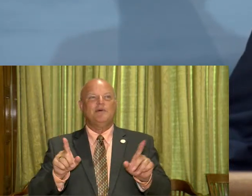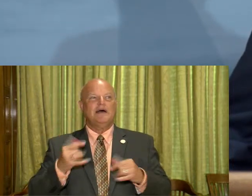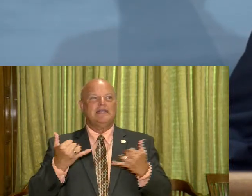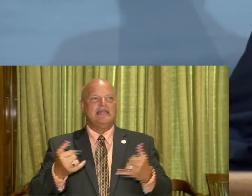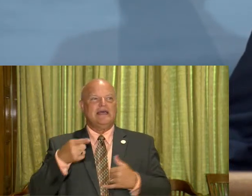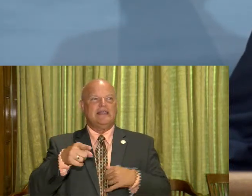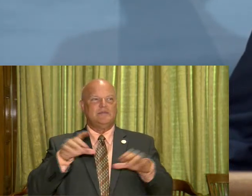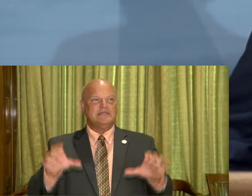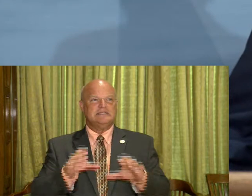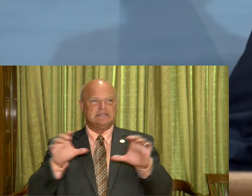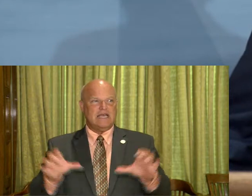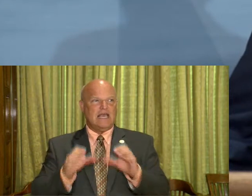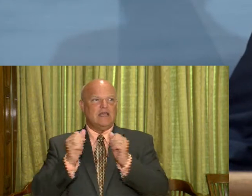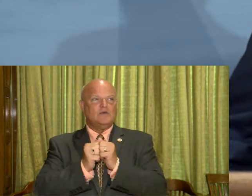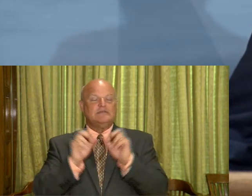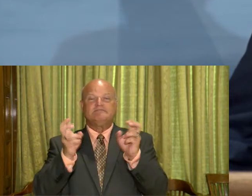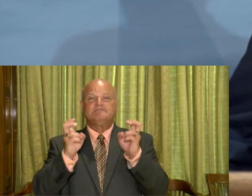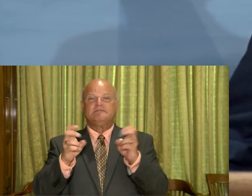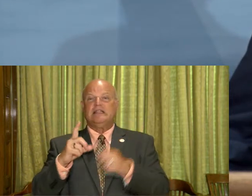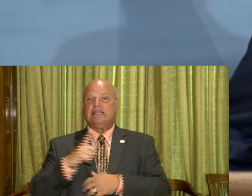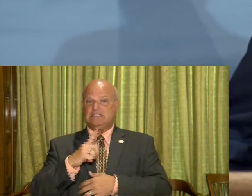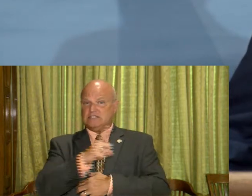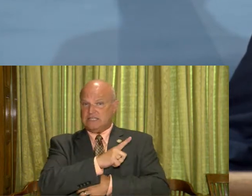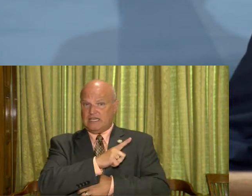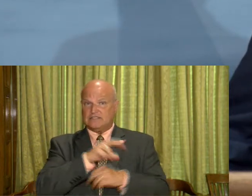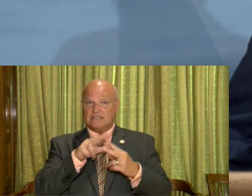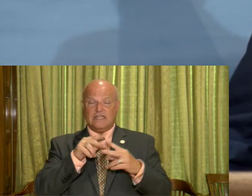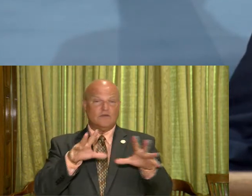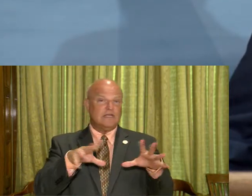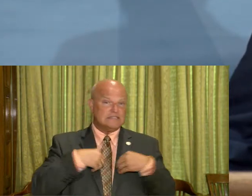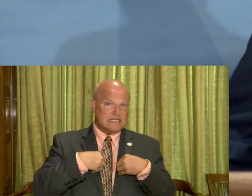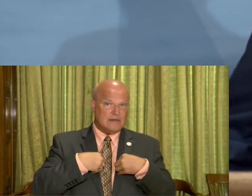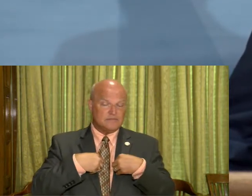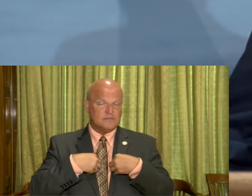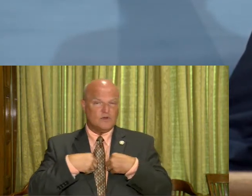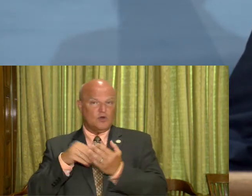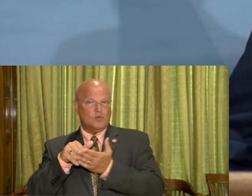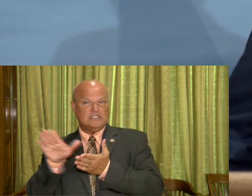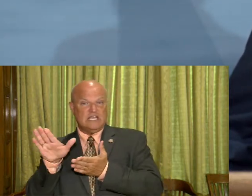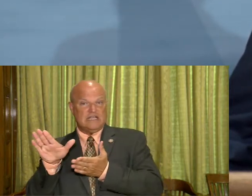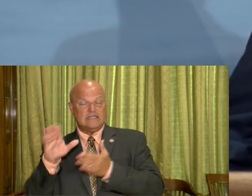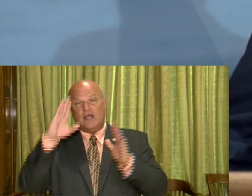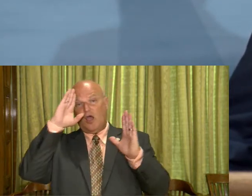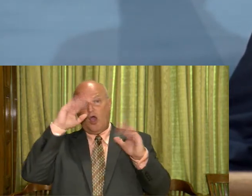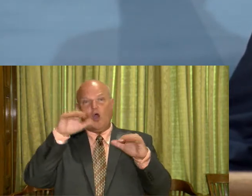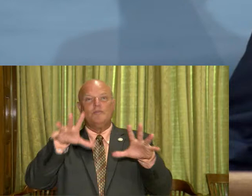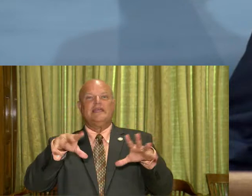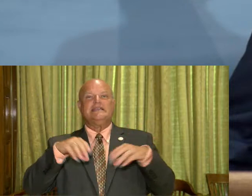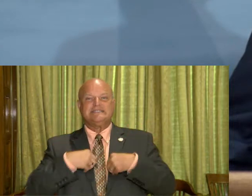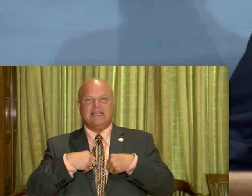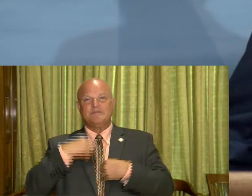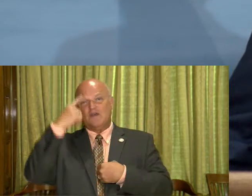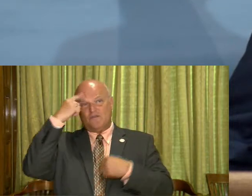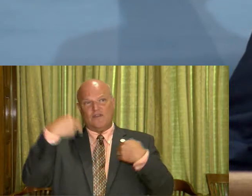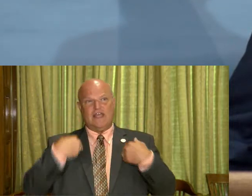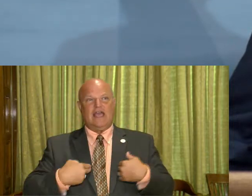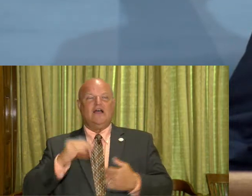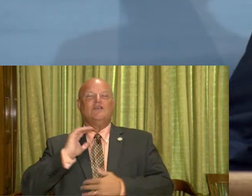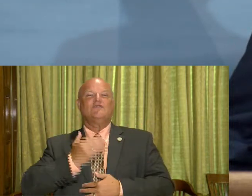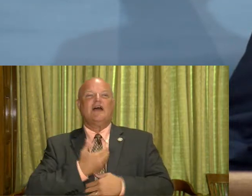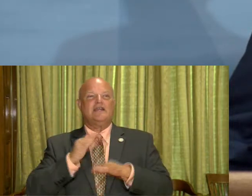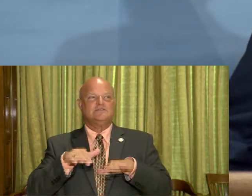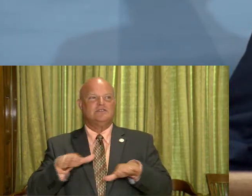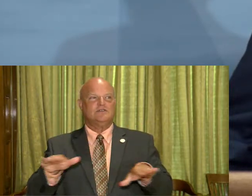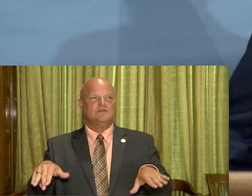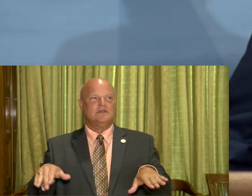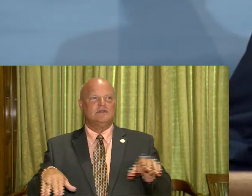act in terms of the legislation to either accept or reject that. I hope that they accept it for the health of our children.